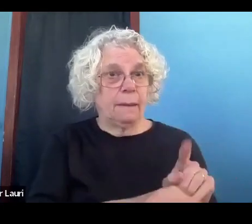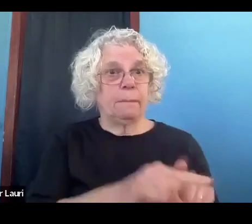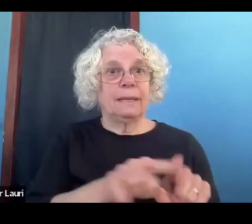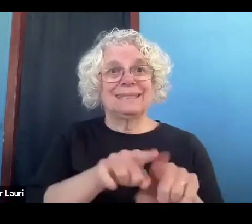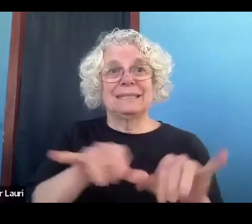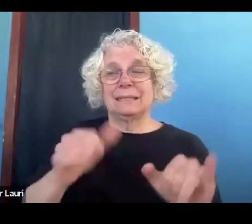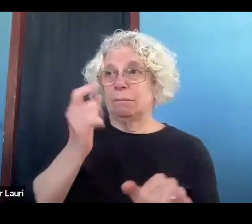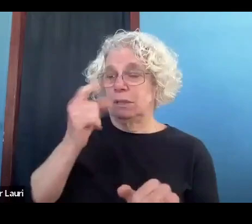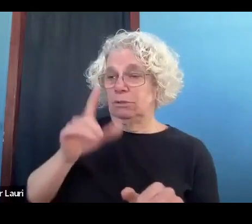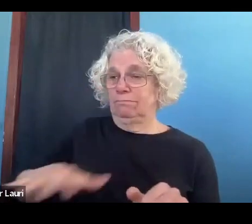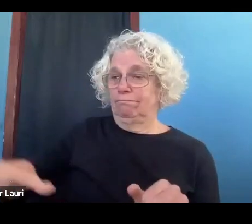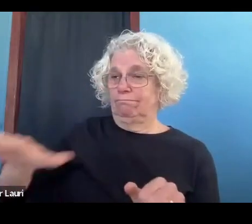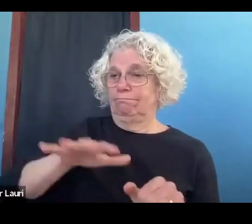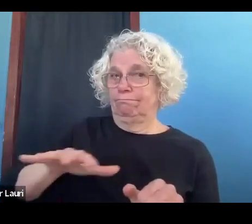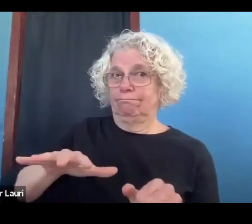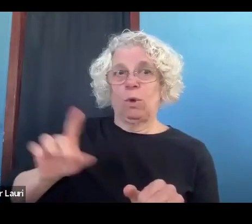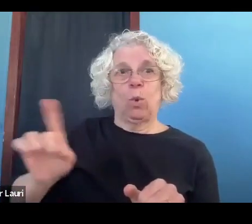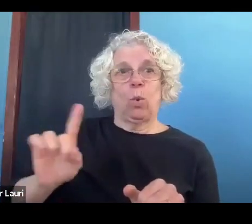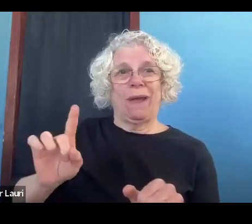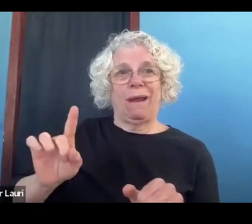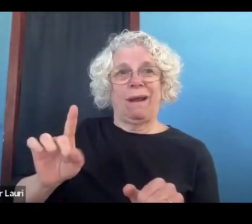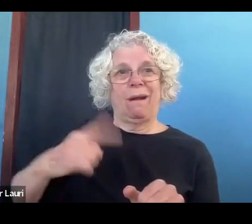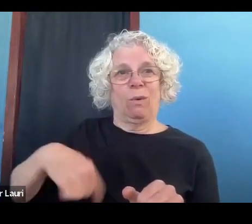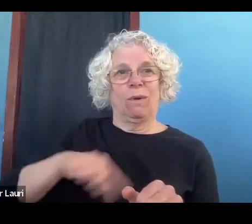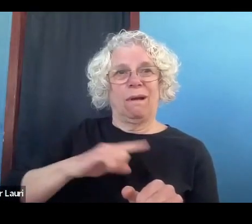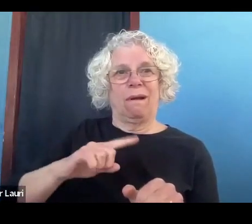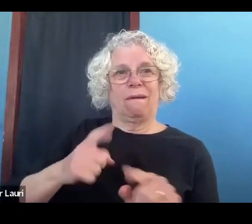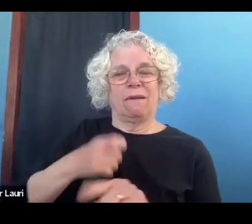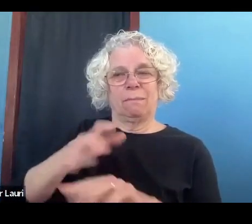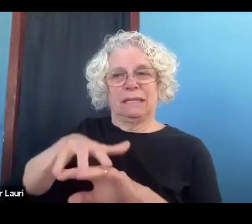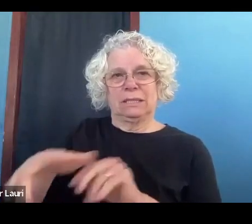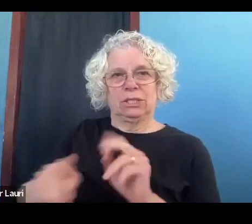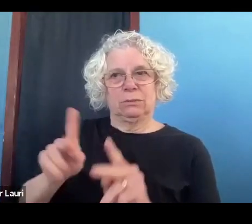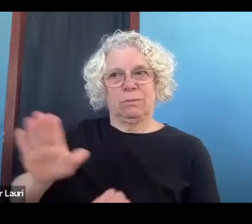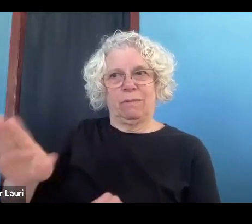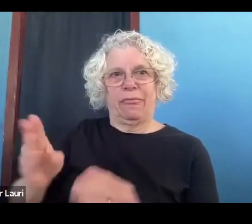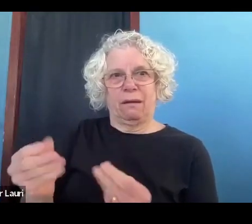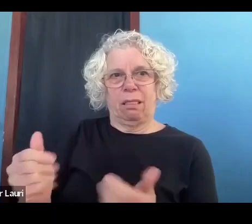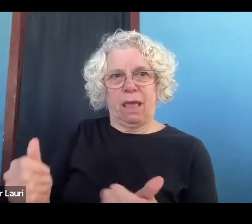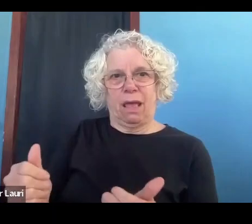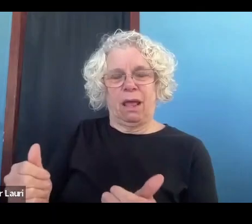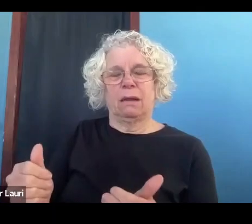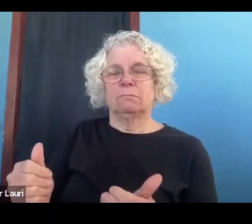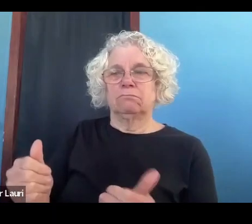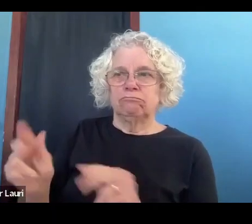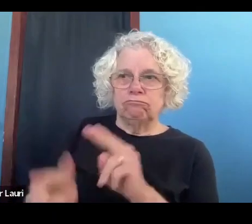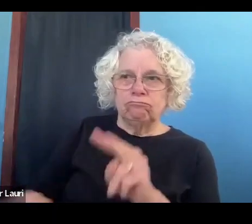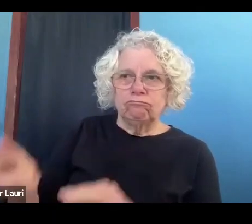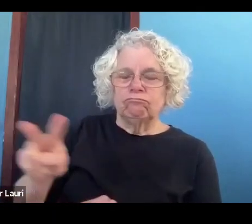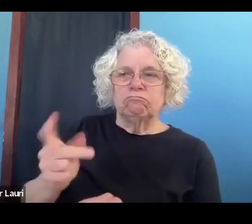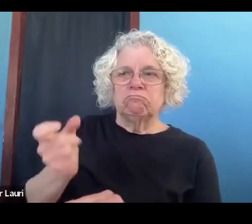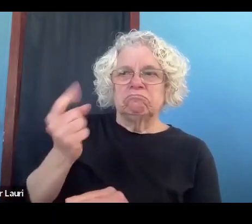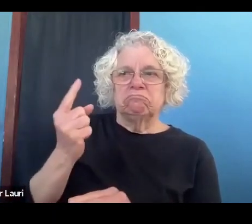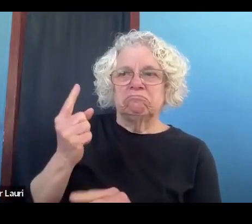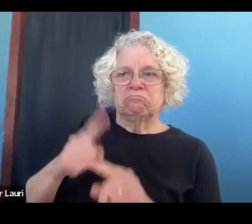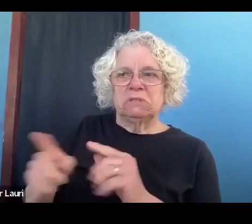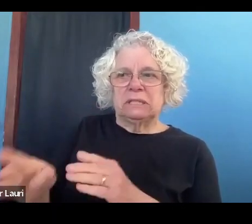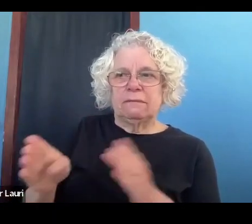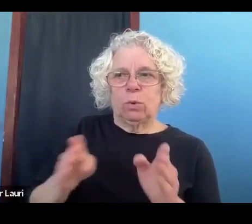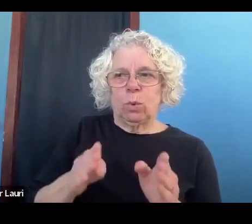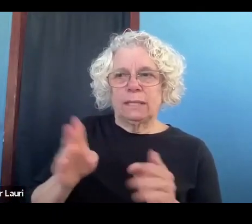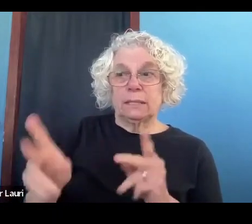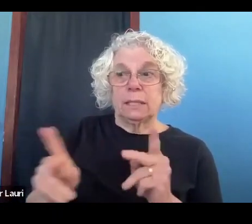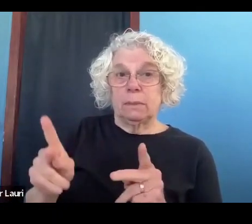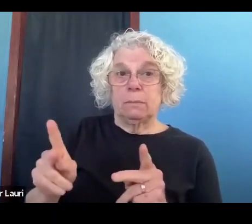space we are being welcomed into by Indigenous people. We strive to deepen our understanding of the multiple ways in which people see